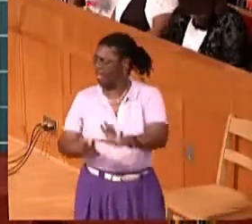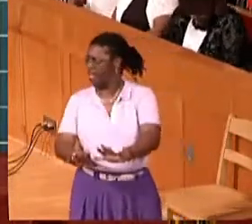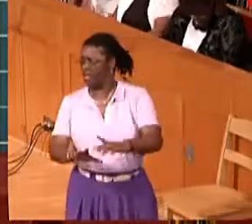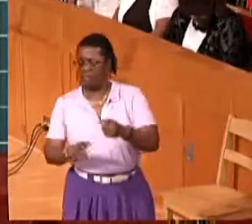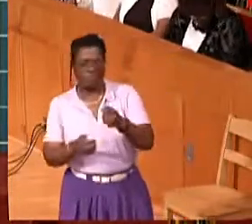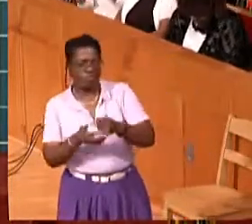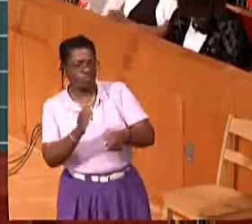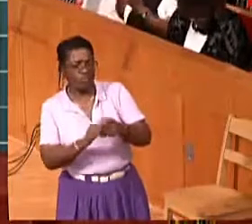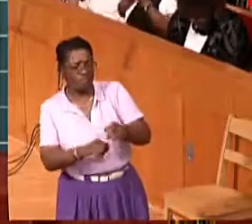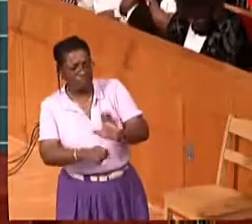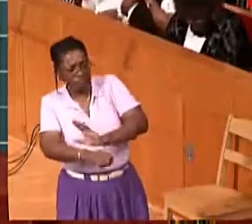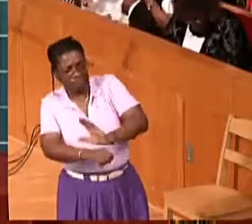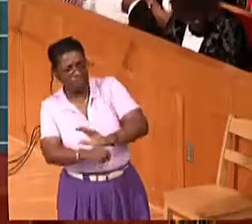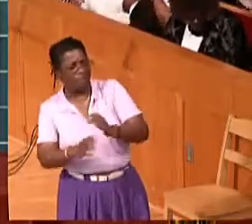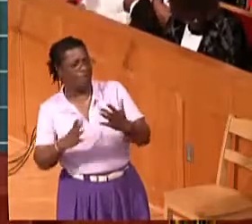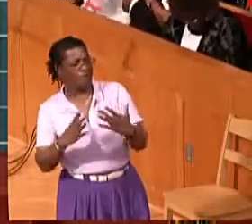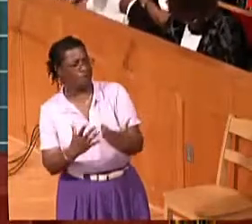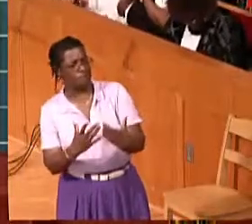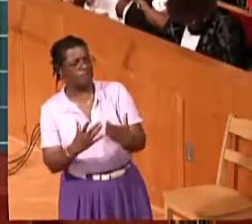choir.